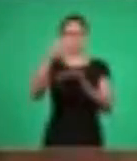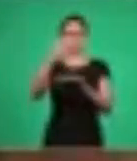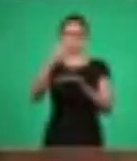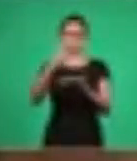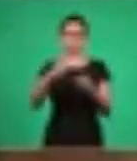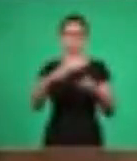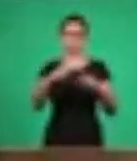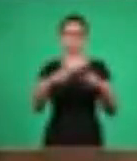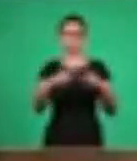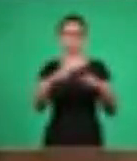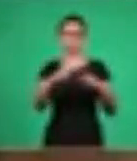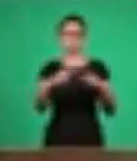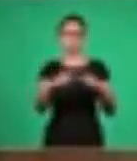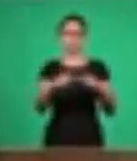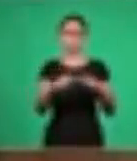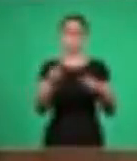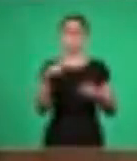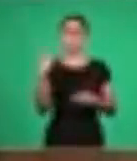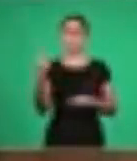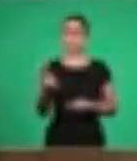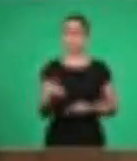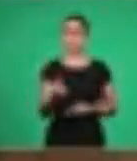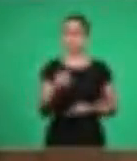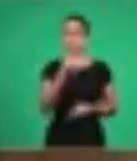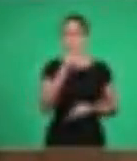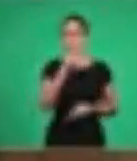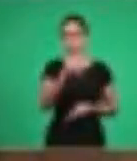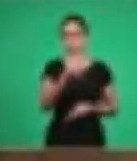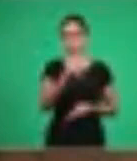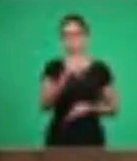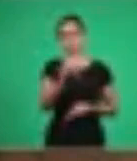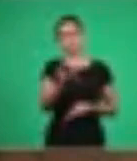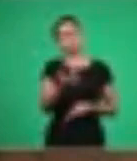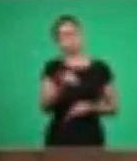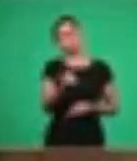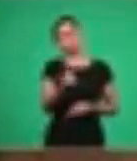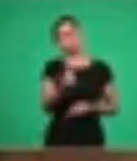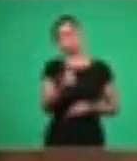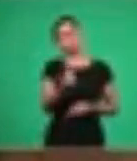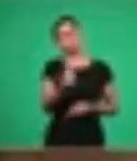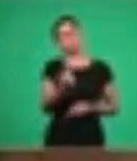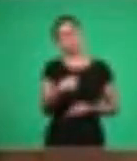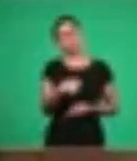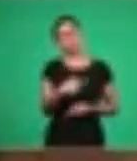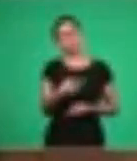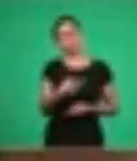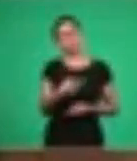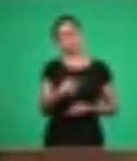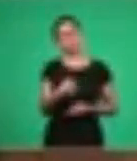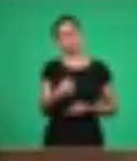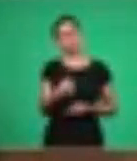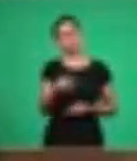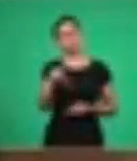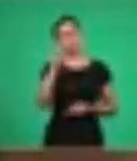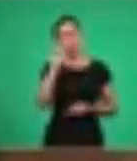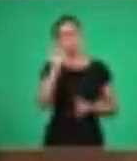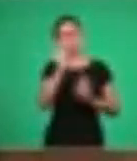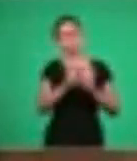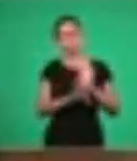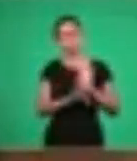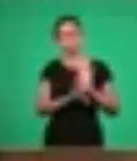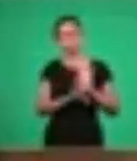The rapture and resurrection. And so we indicated this text for the word